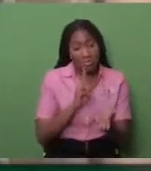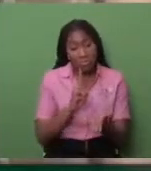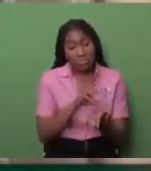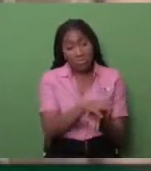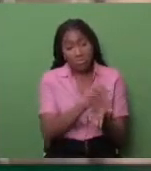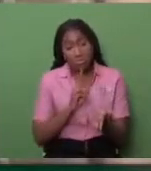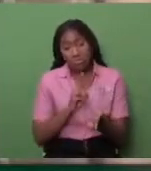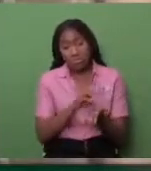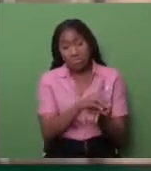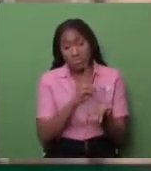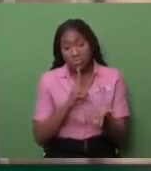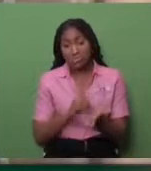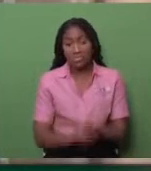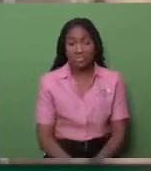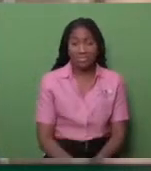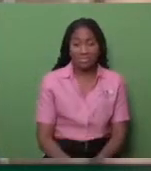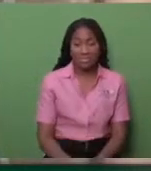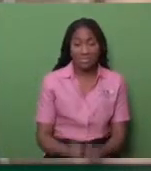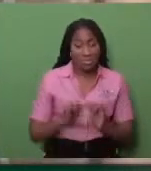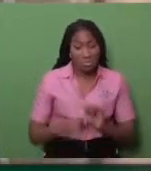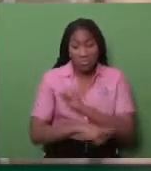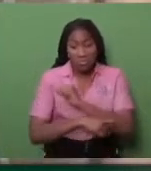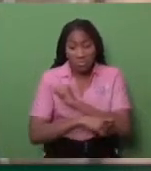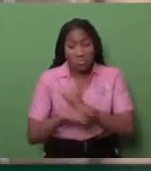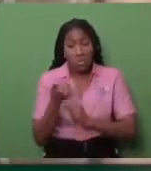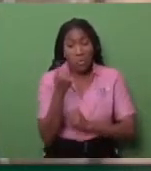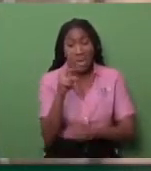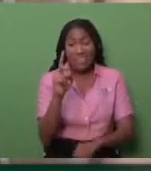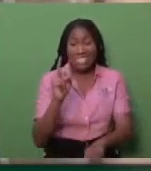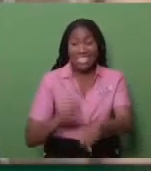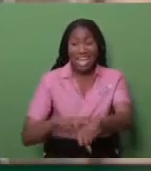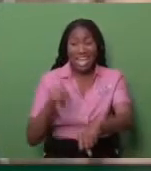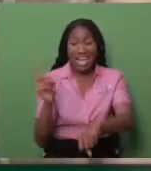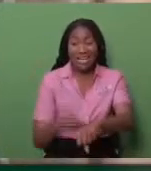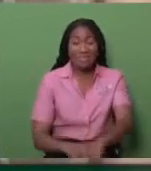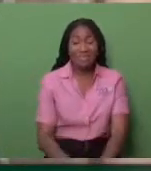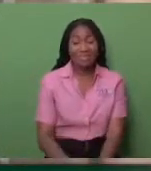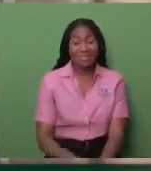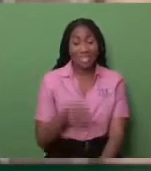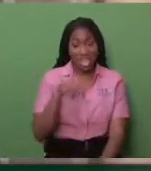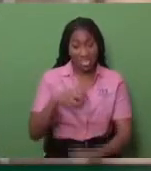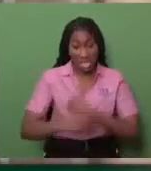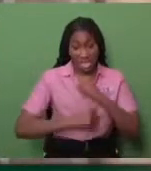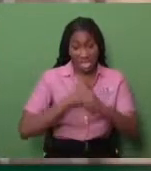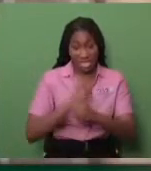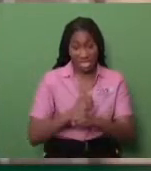some ways. They keep going back 12 times. In this year alone, as I said,